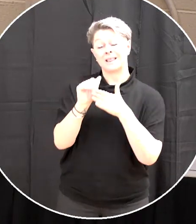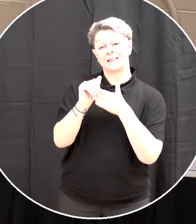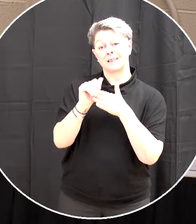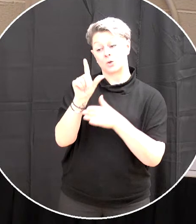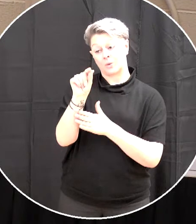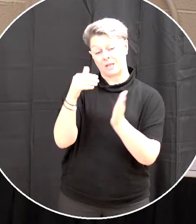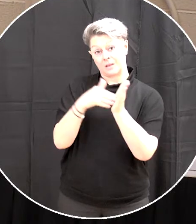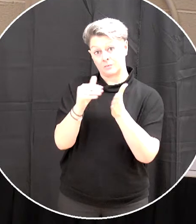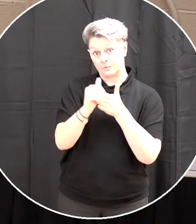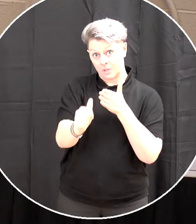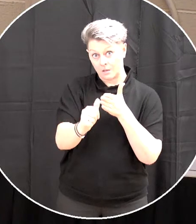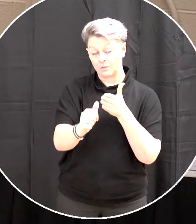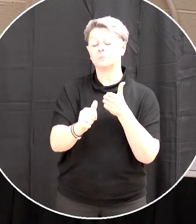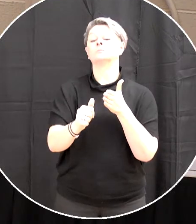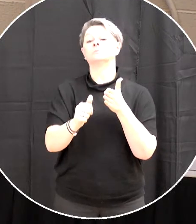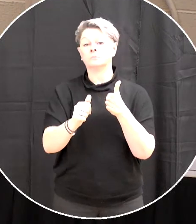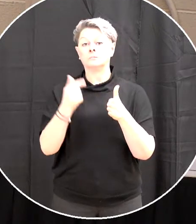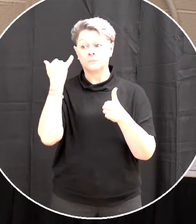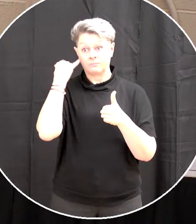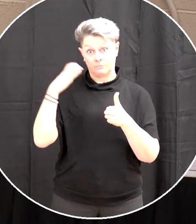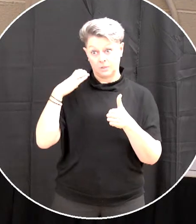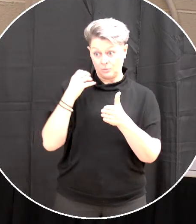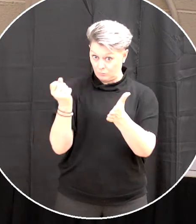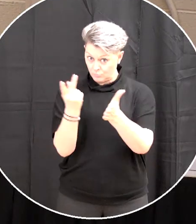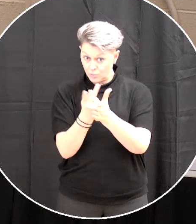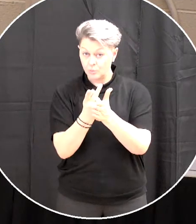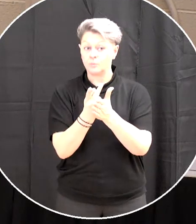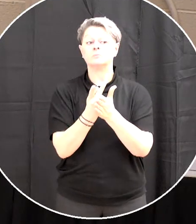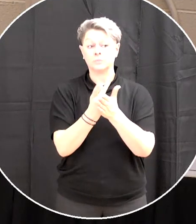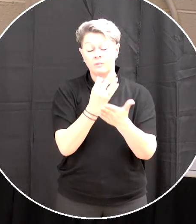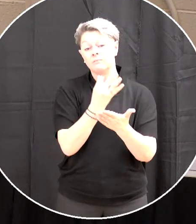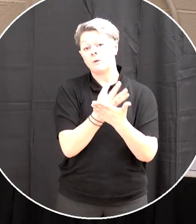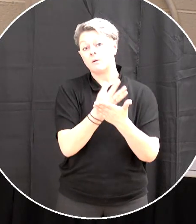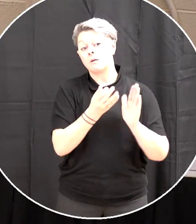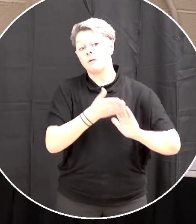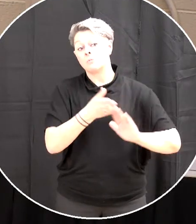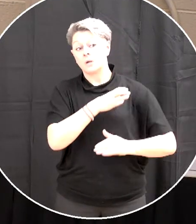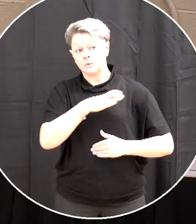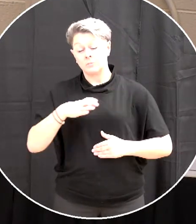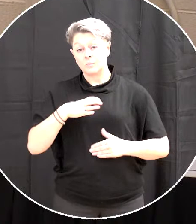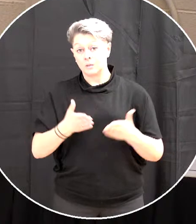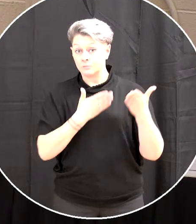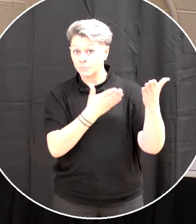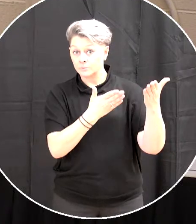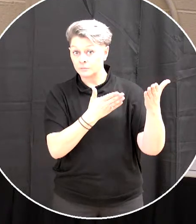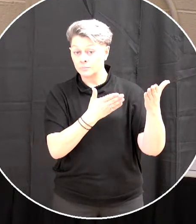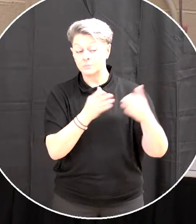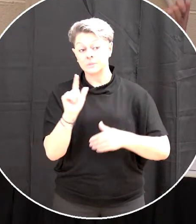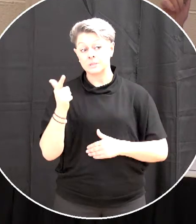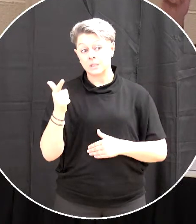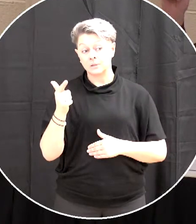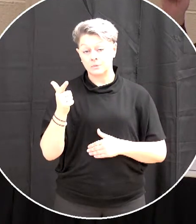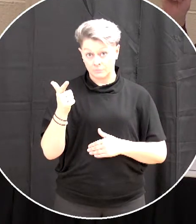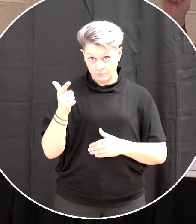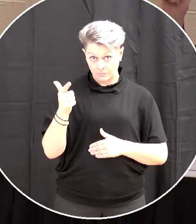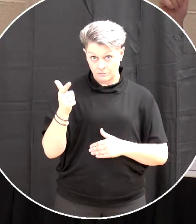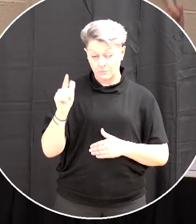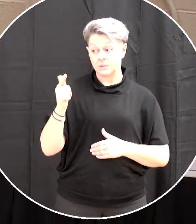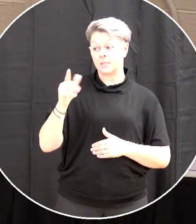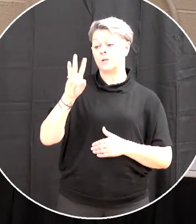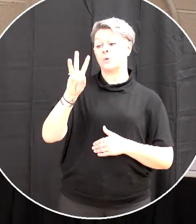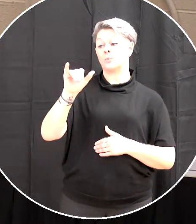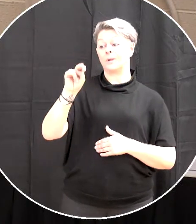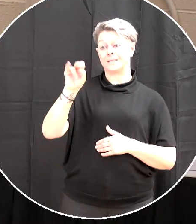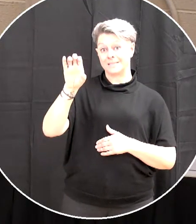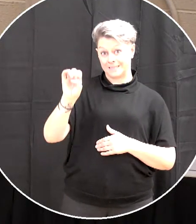subject to ministerial approval, as recommended by the Finance and Operations Committee. So moved. Can I get a seconder for that motion? Seconded by